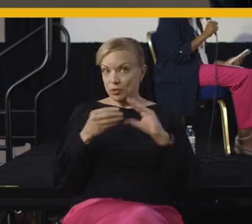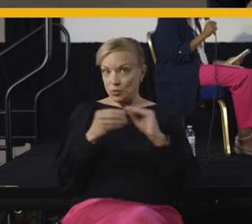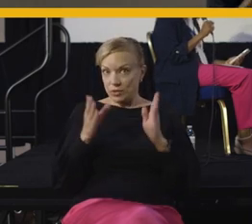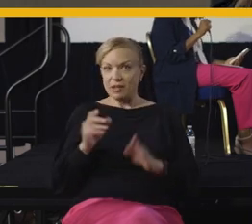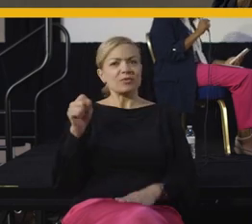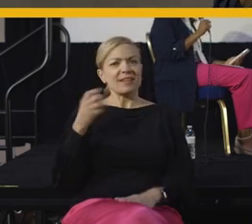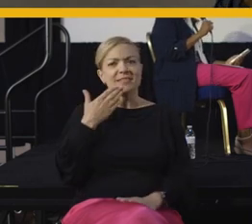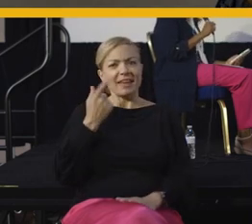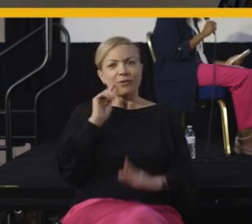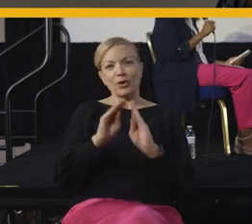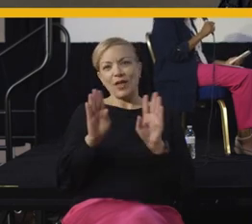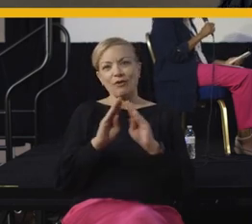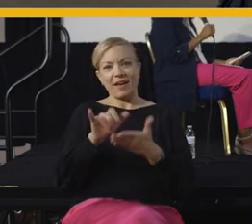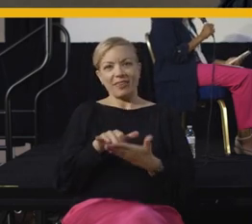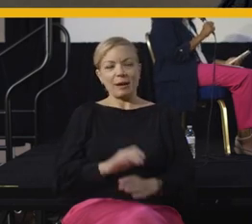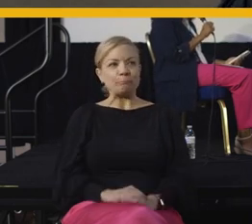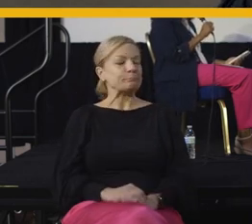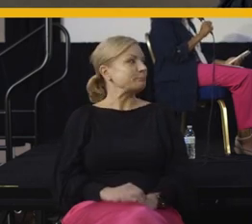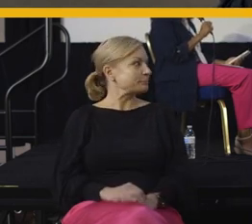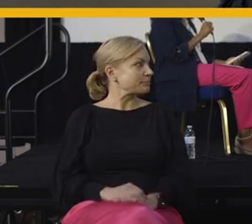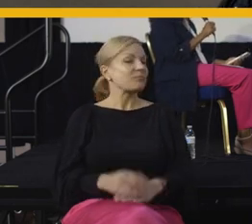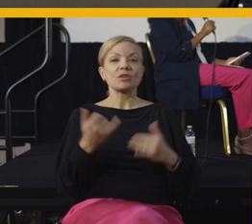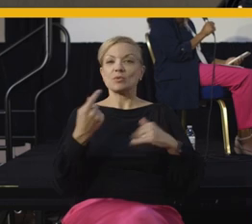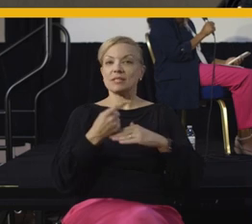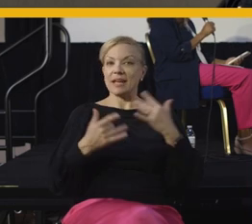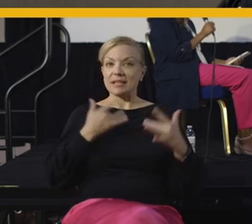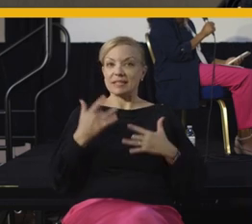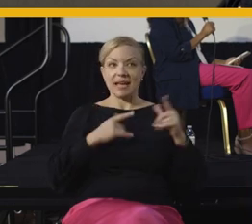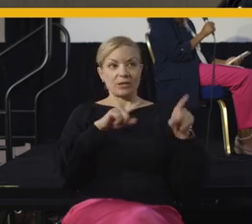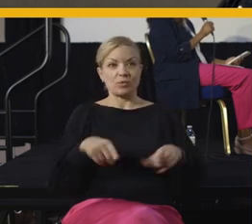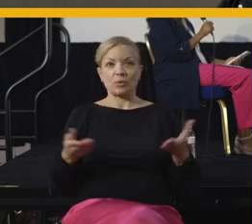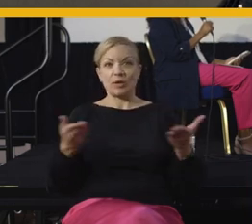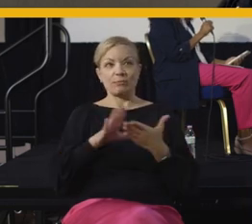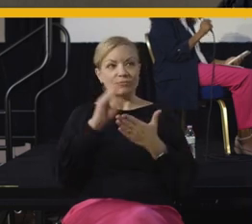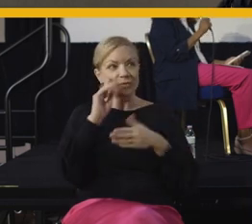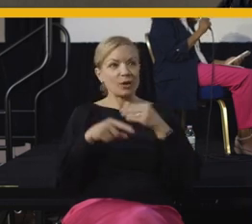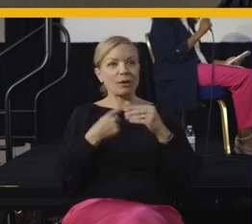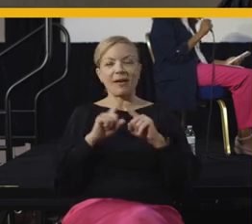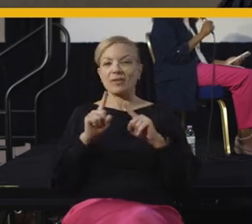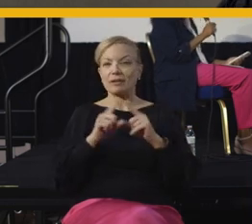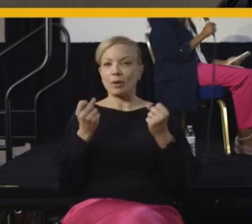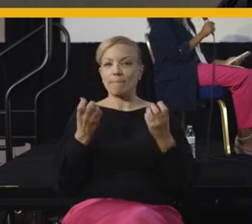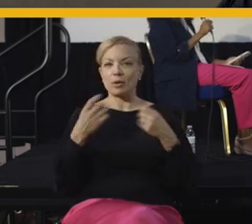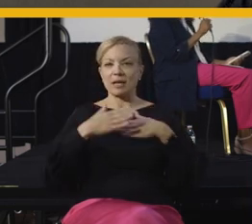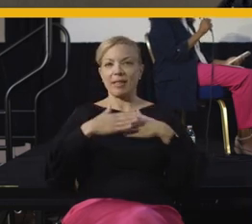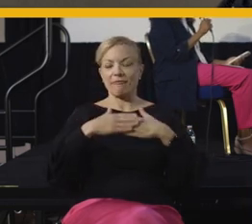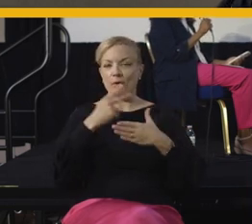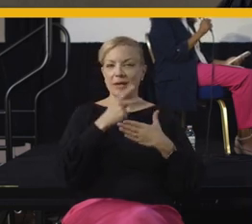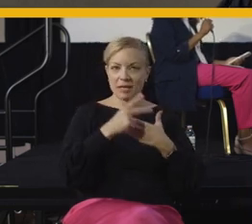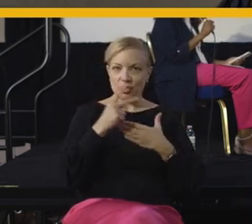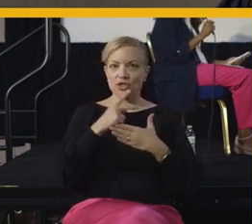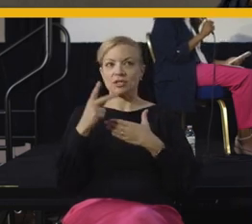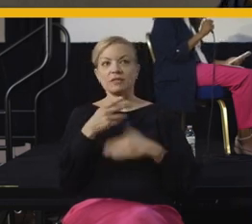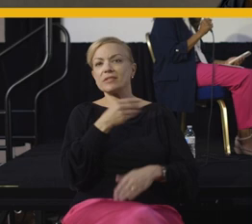you for clarifying that. So we're excited to be here today and learn more about all of the new multi-platform initiatives and meeting